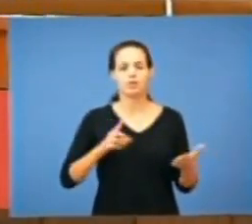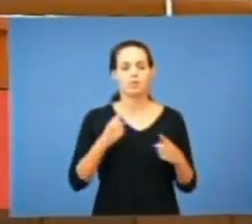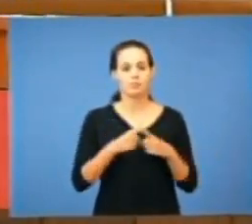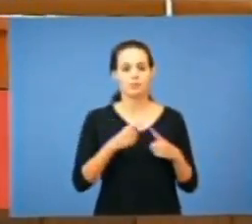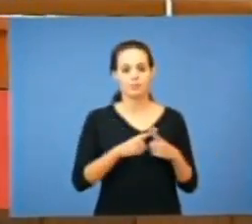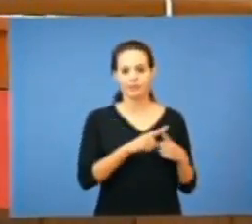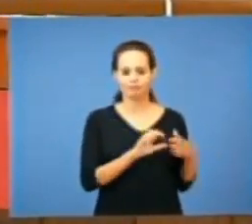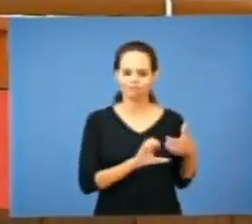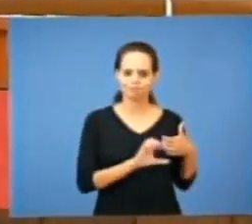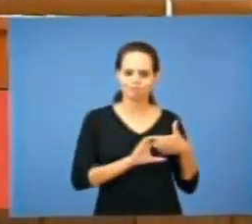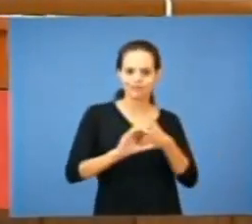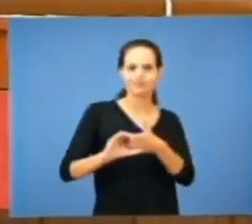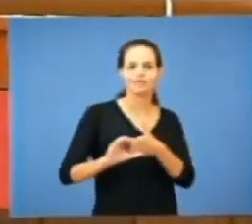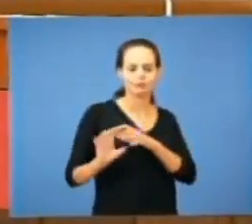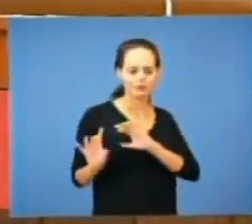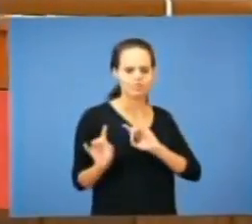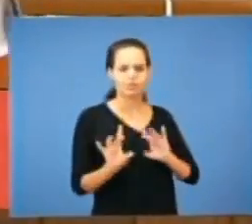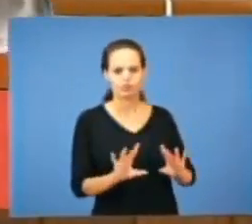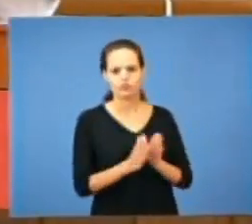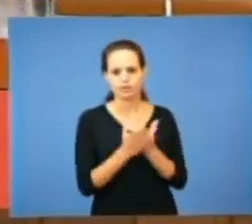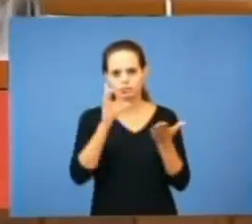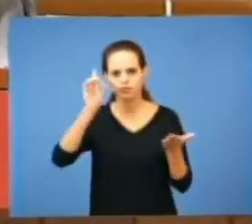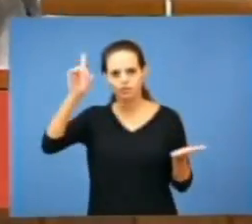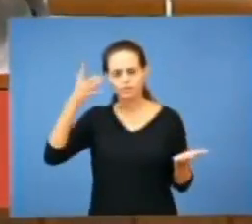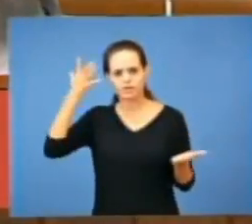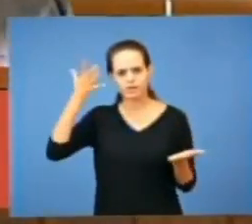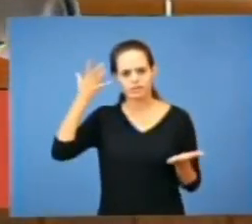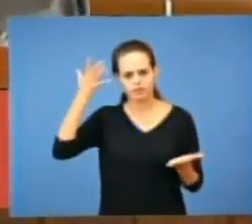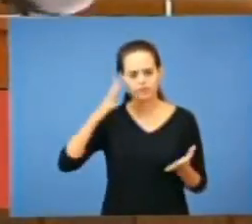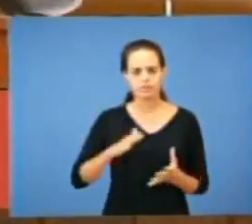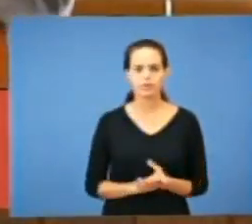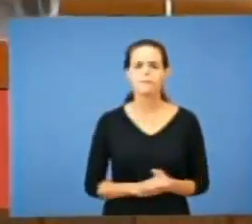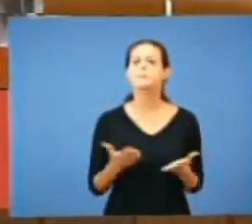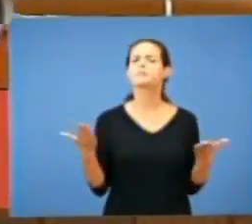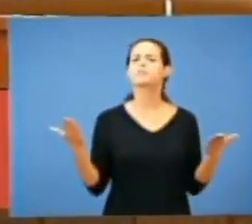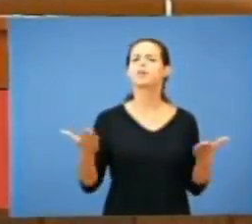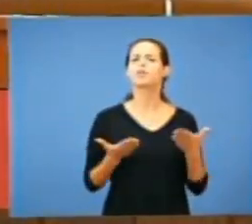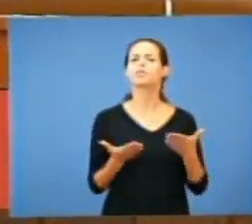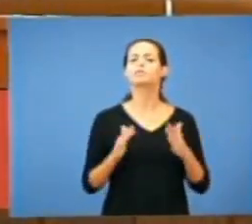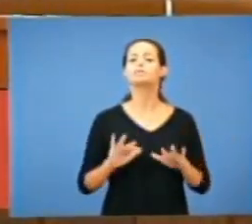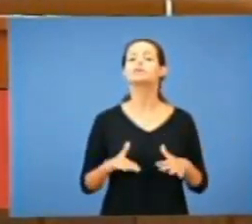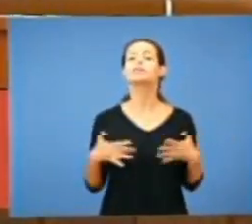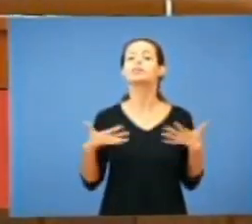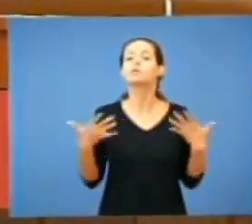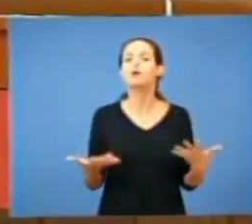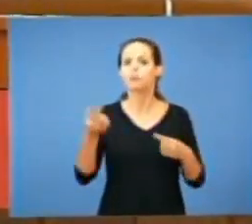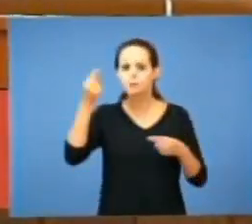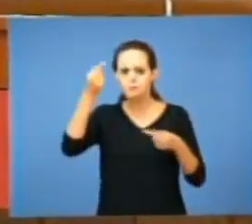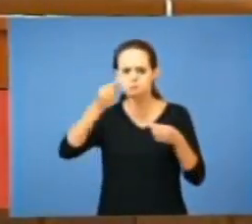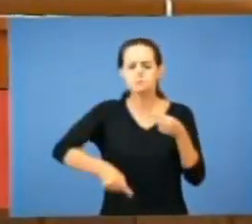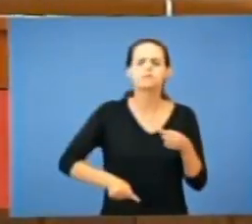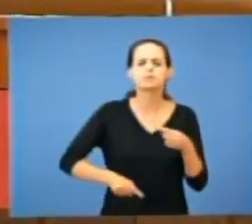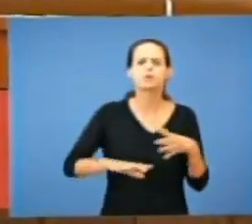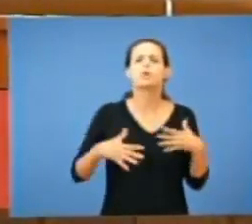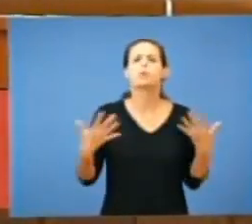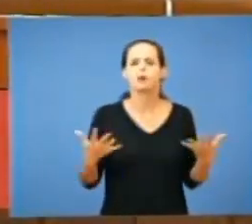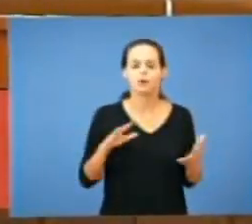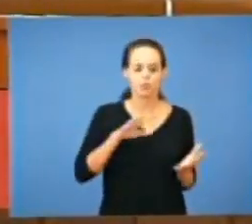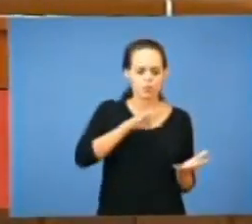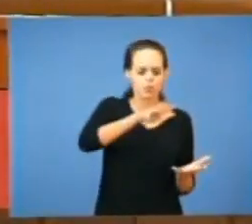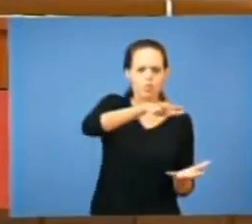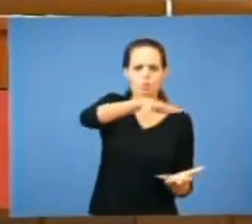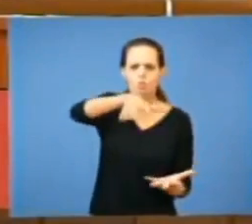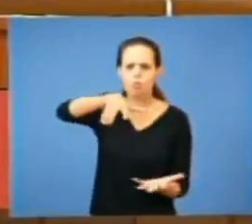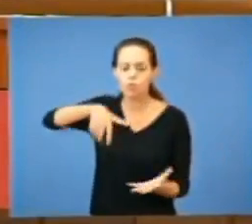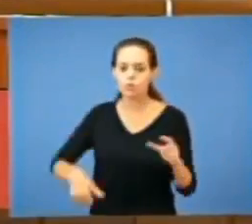And today, in the practical application, what is the opposition? The opposition of the world, of the